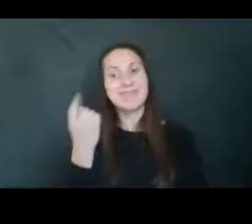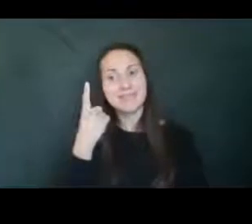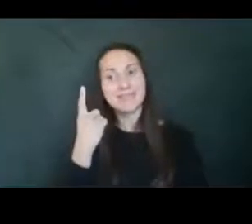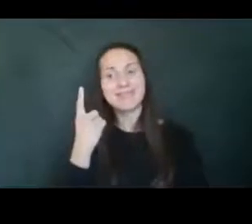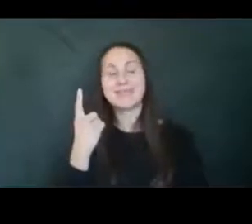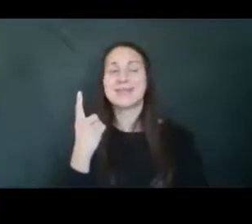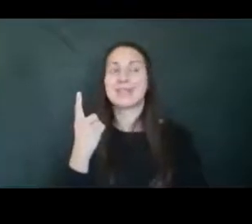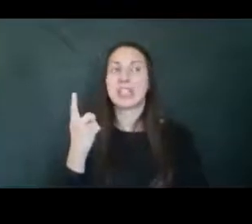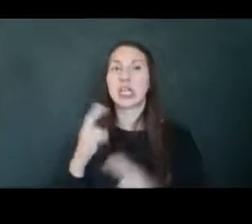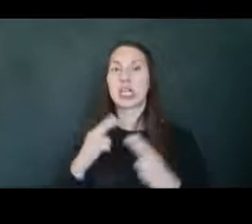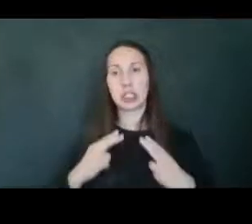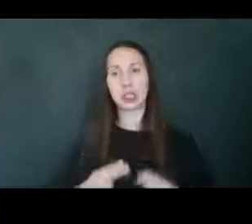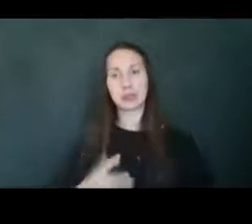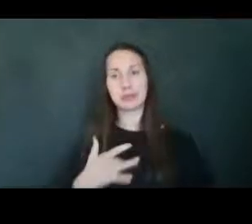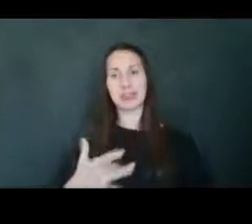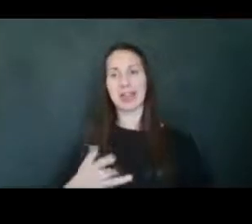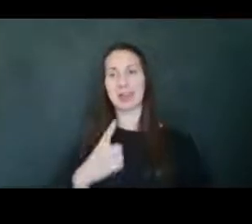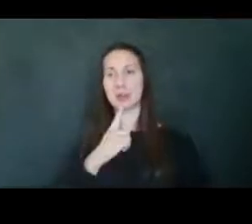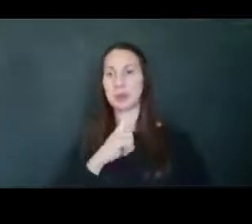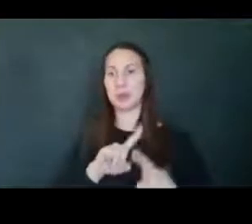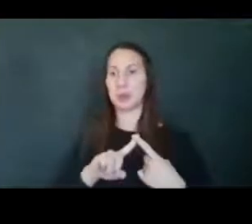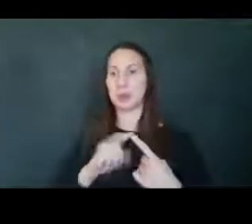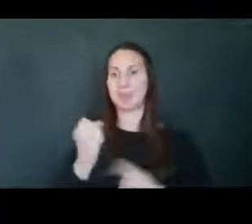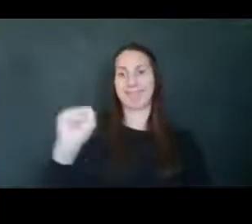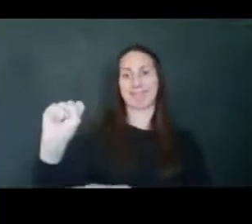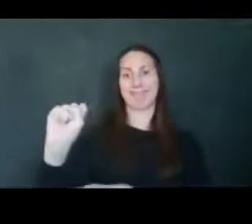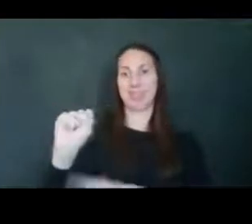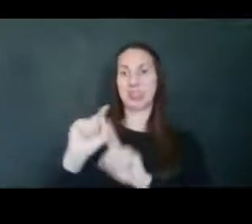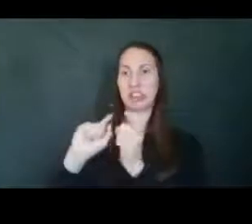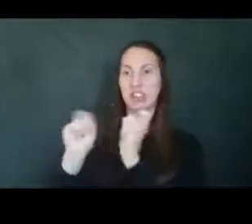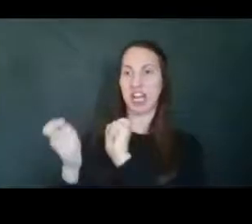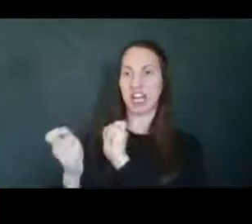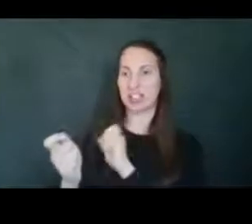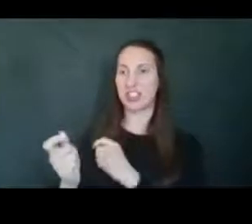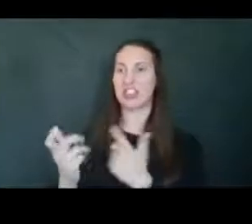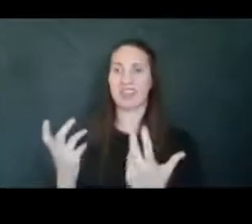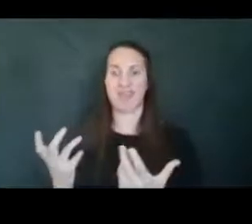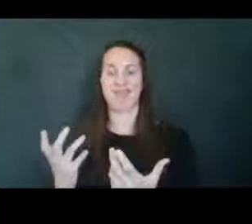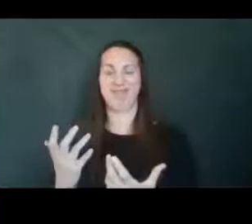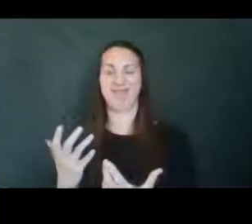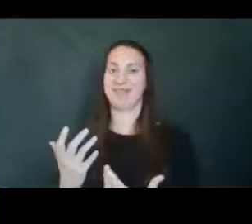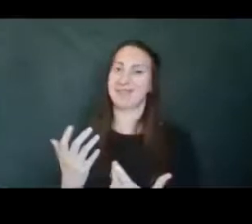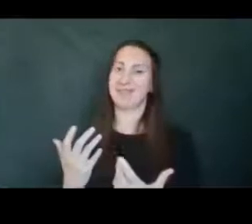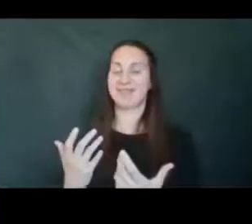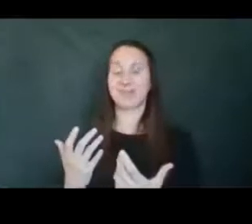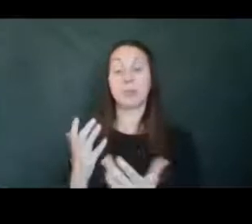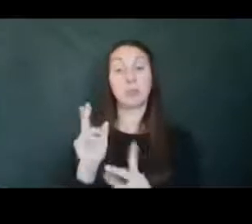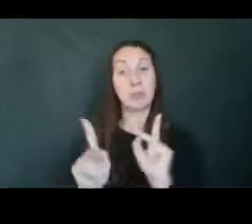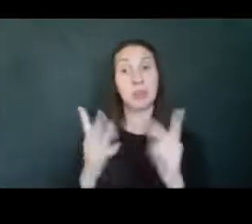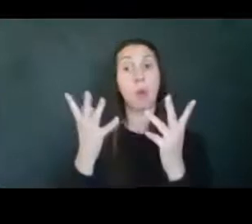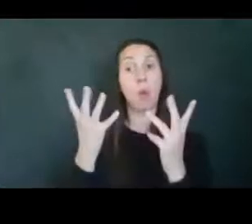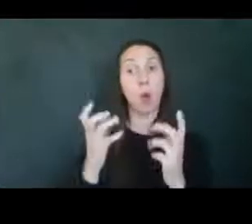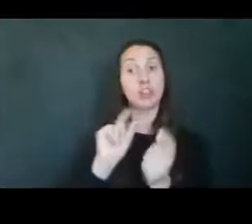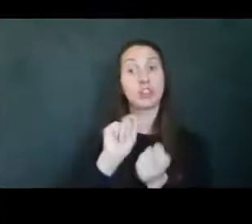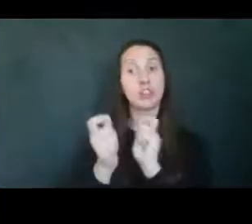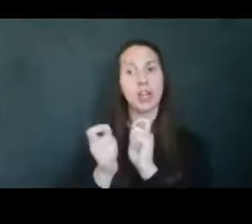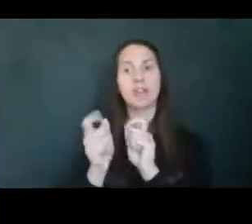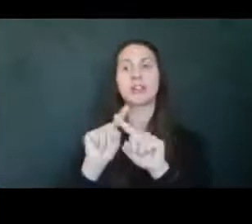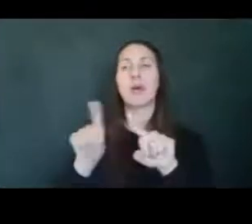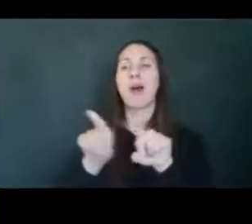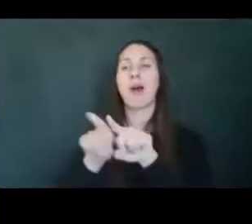human quality, an institutional quality. People want change, but they also want balance. Next slide, please.